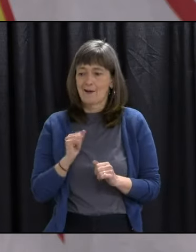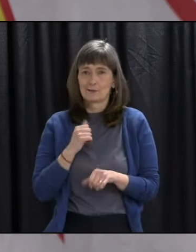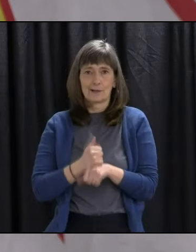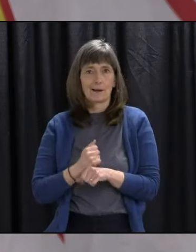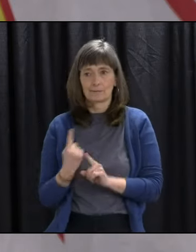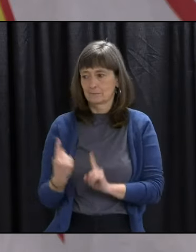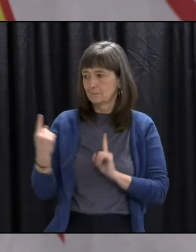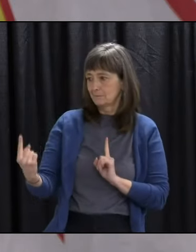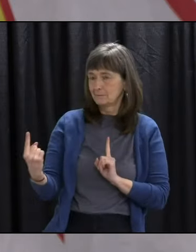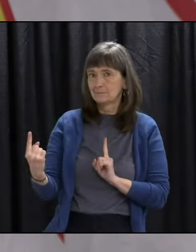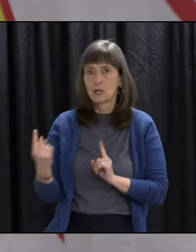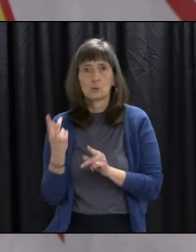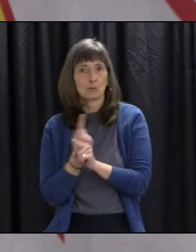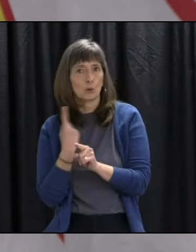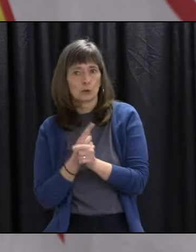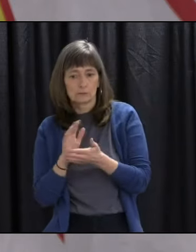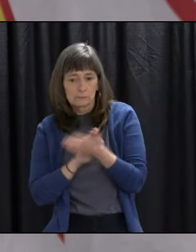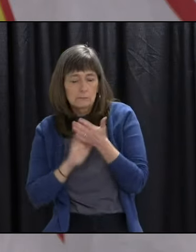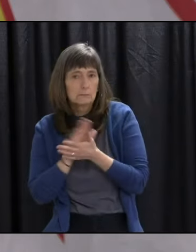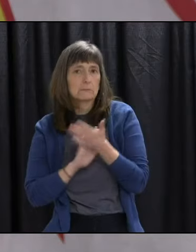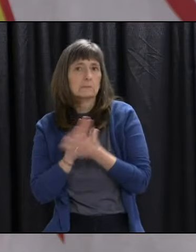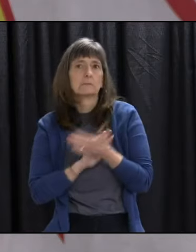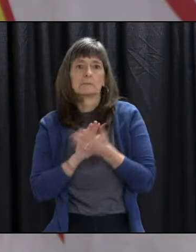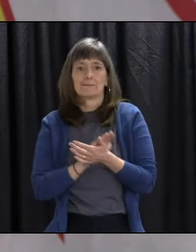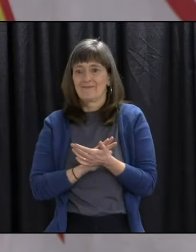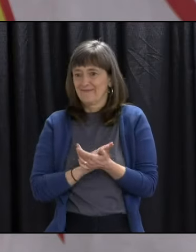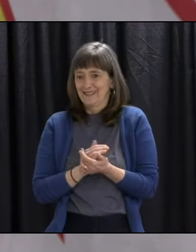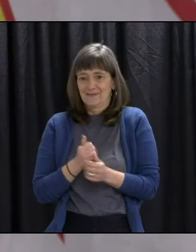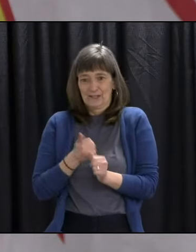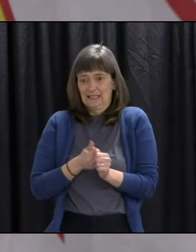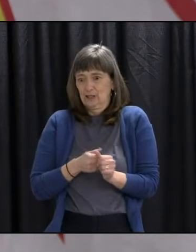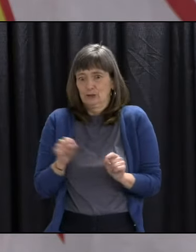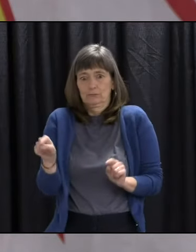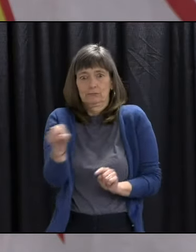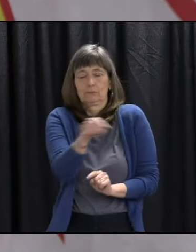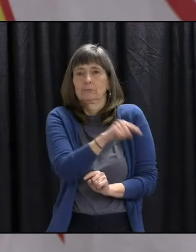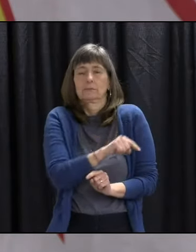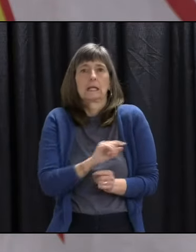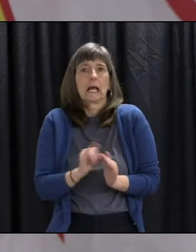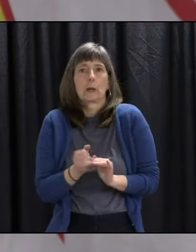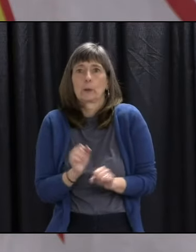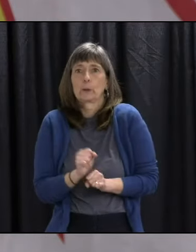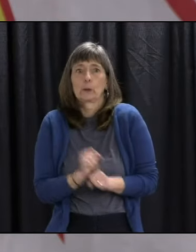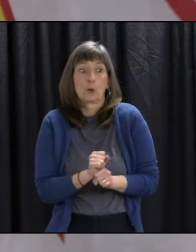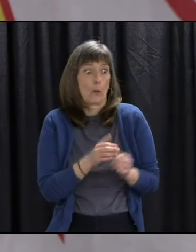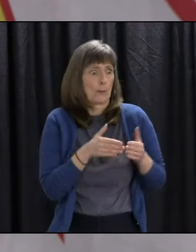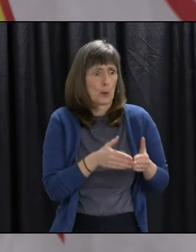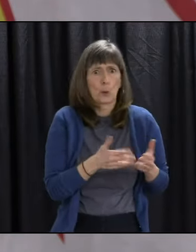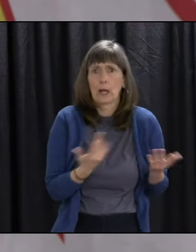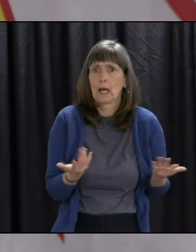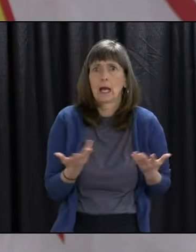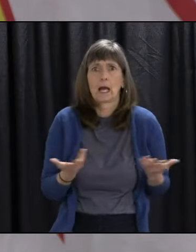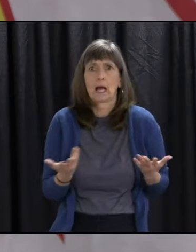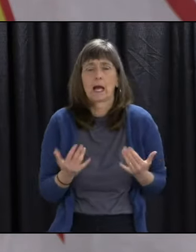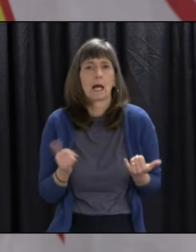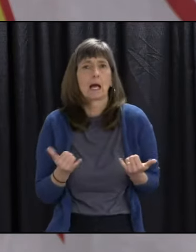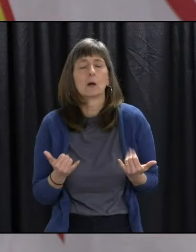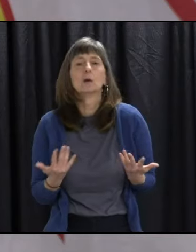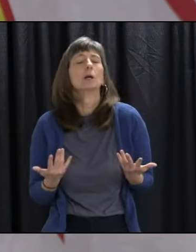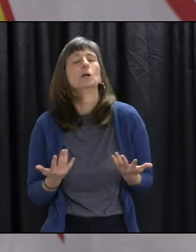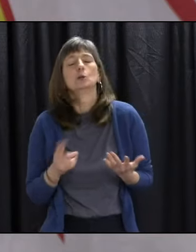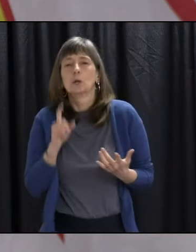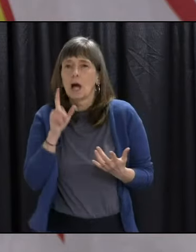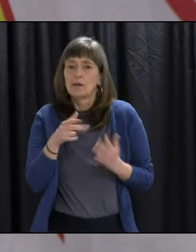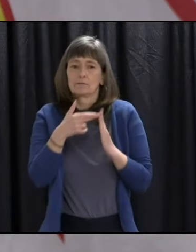distancing, proper hygiene, hand washing facilities in those plants, as an example, or on a harvesting vessel. These guidelines